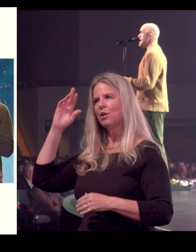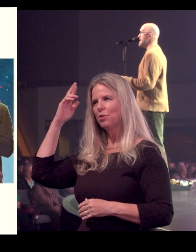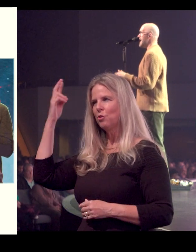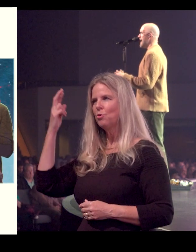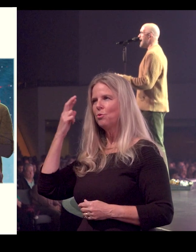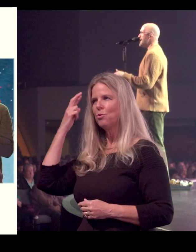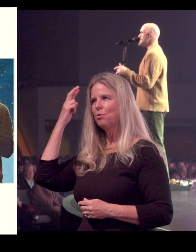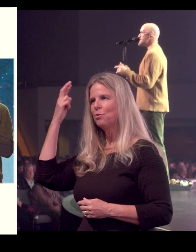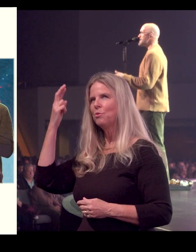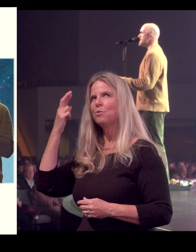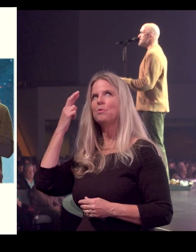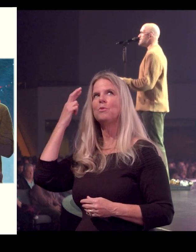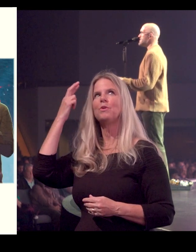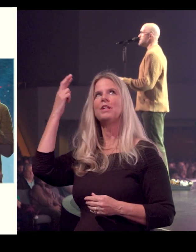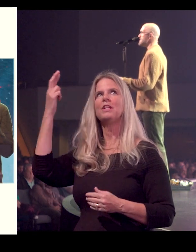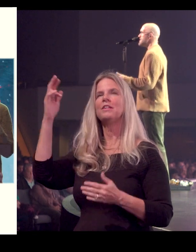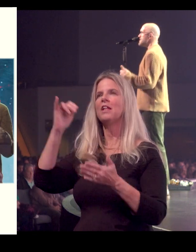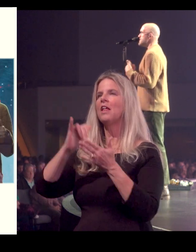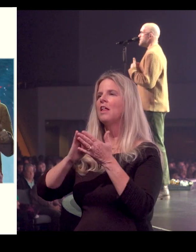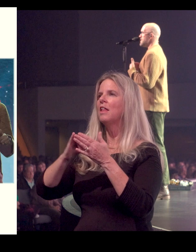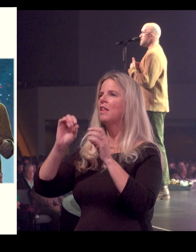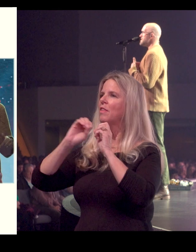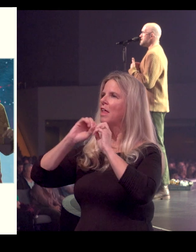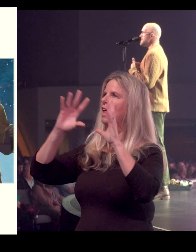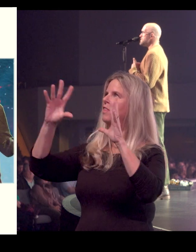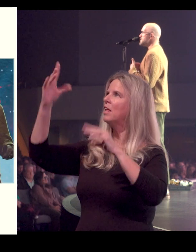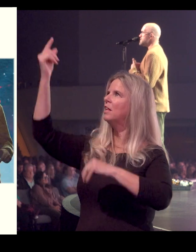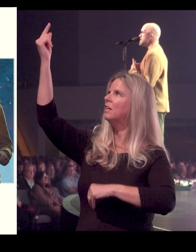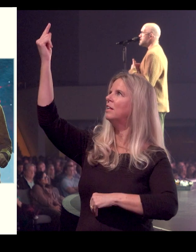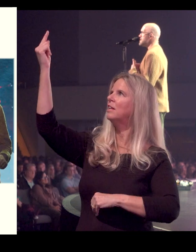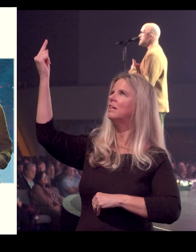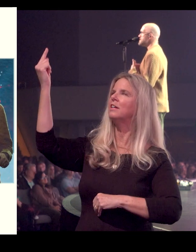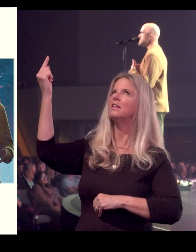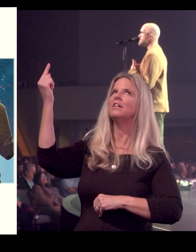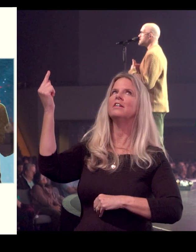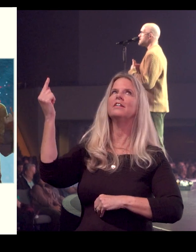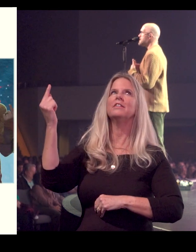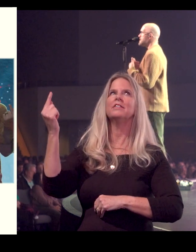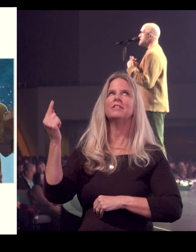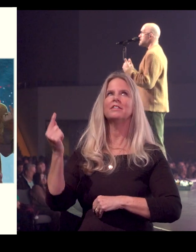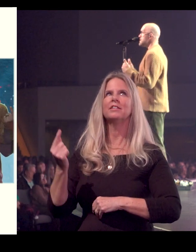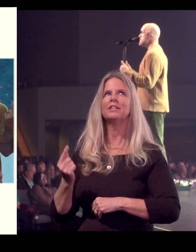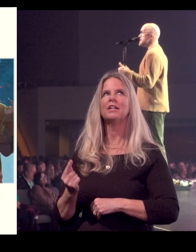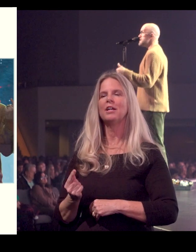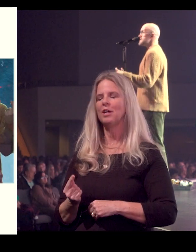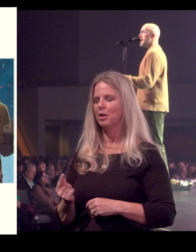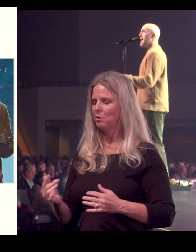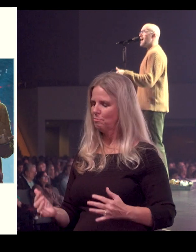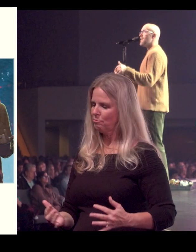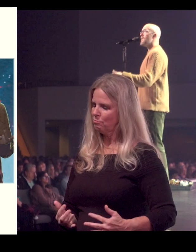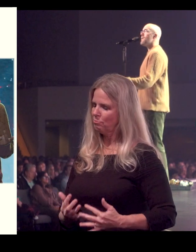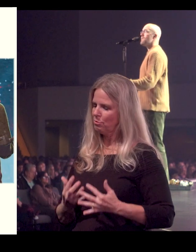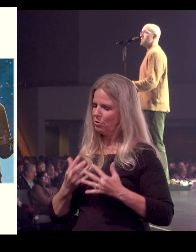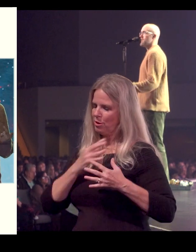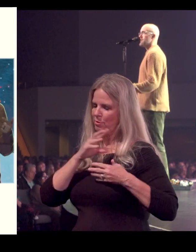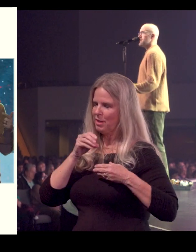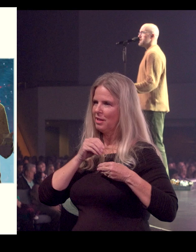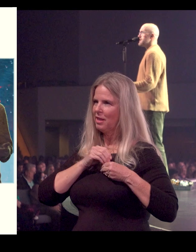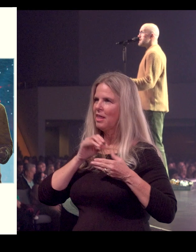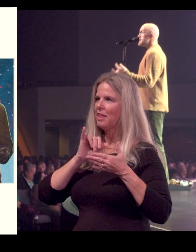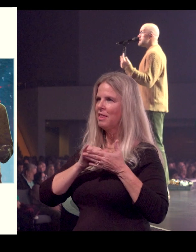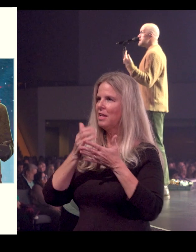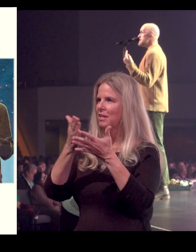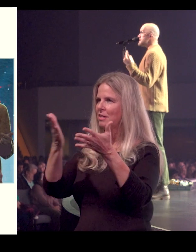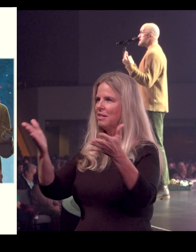burning within us. Here is our hope. He is King Jesus.